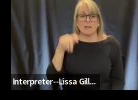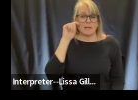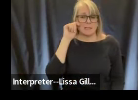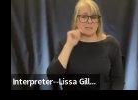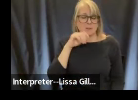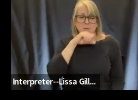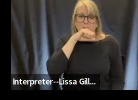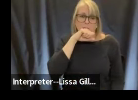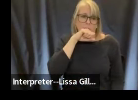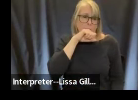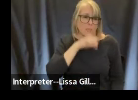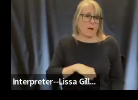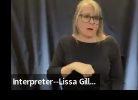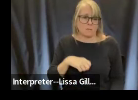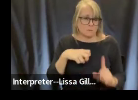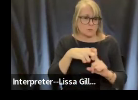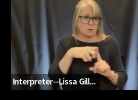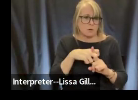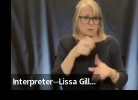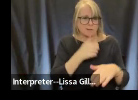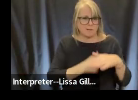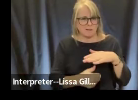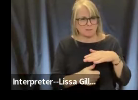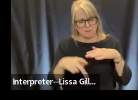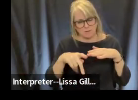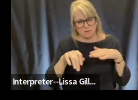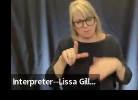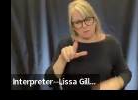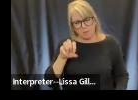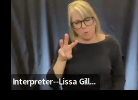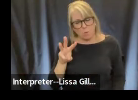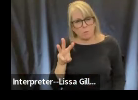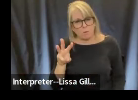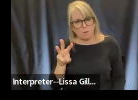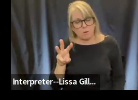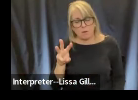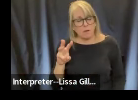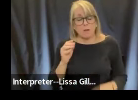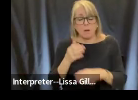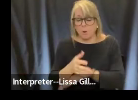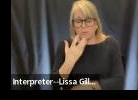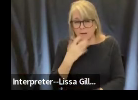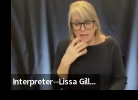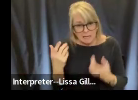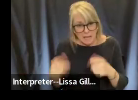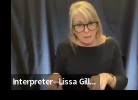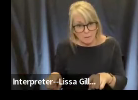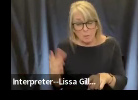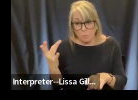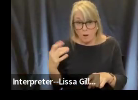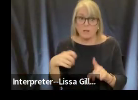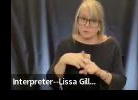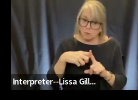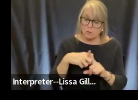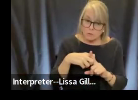underneath their pillows. And as you can see here, that can create an overheating hazard as that charging is occurring, especially